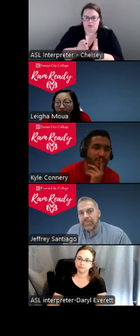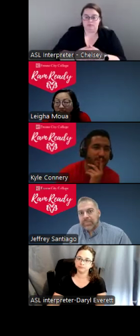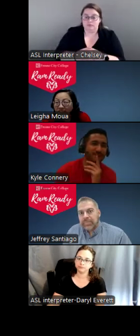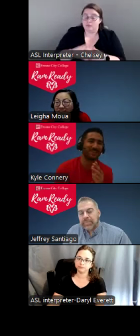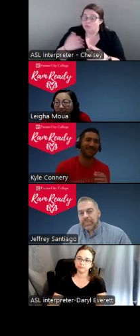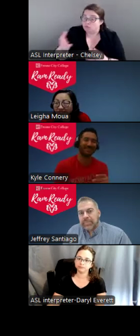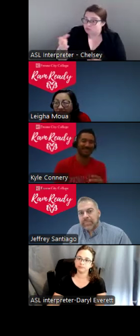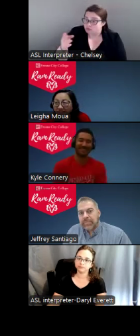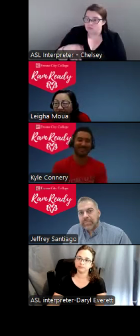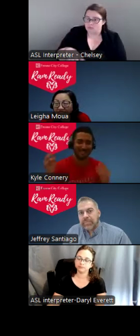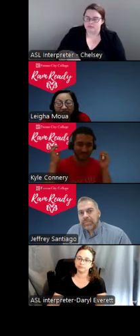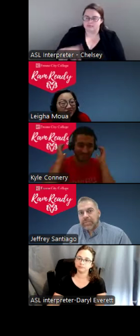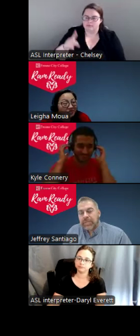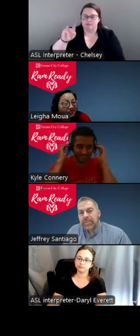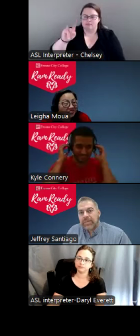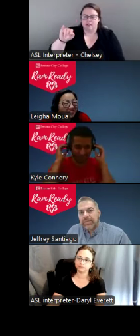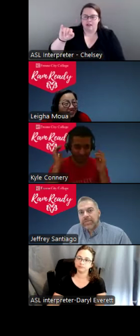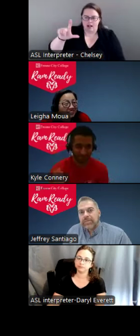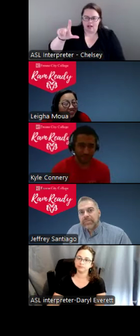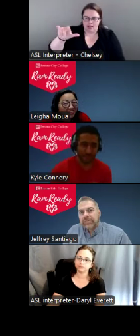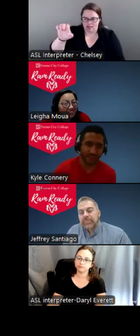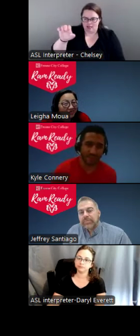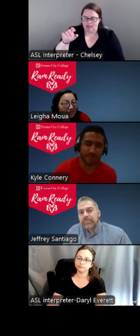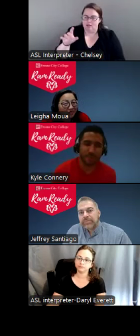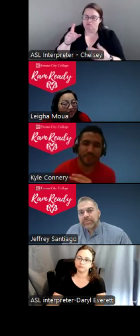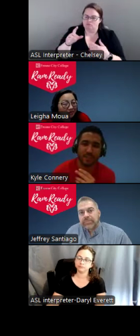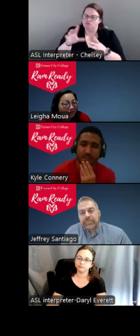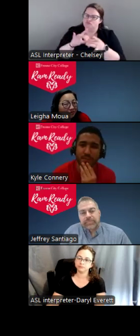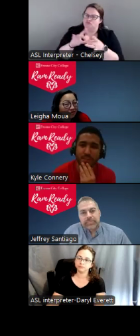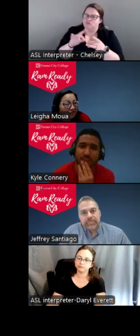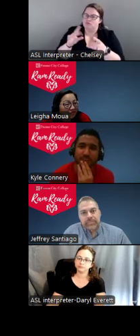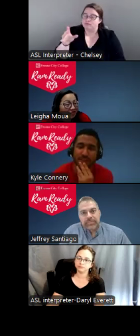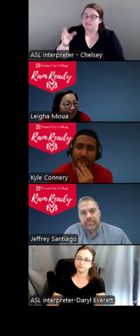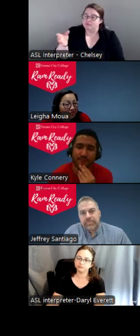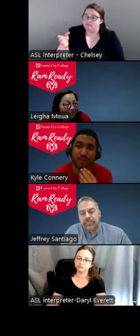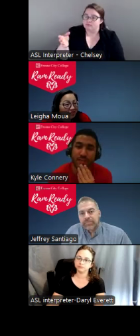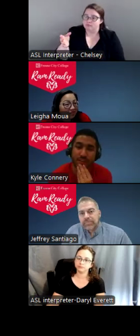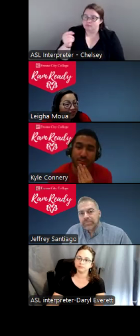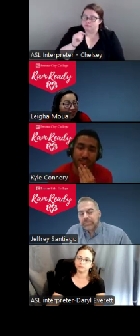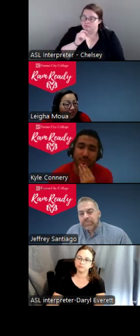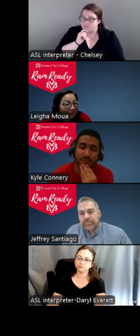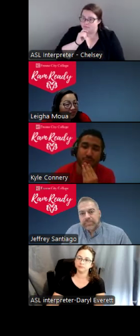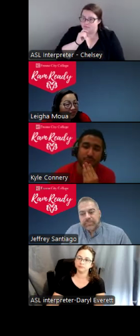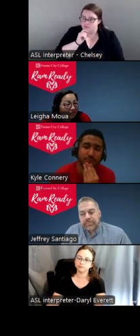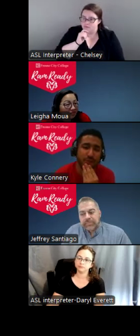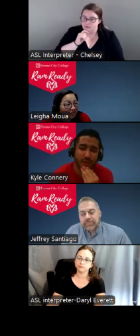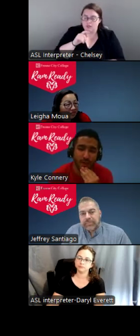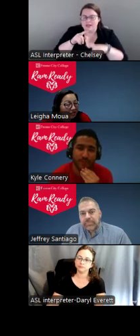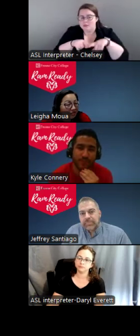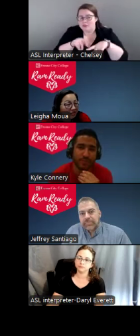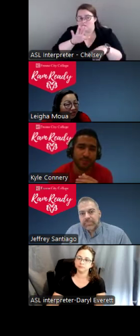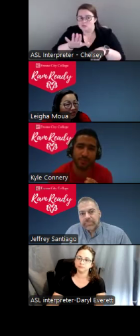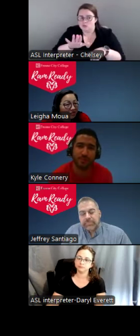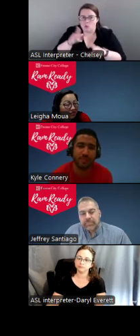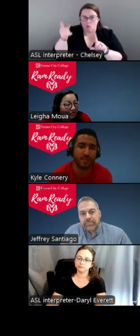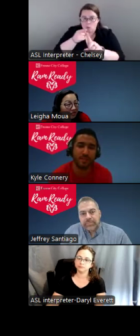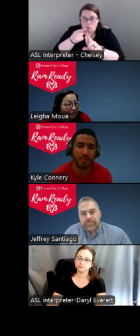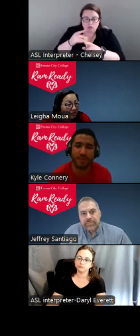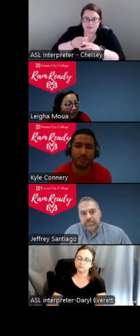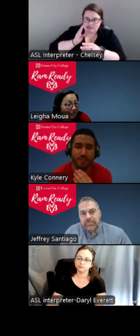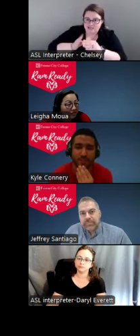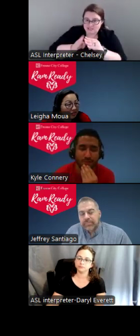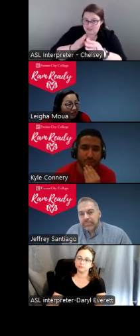Yeah. Oh, sorry, I'm just gonna add like a little something else. Depending on what kind of, like how fast you want to get through. So there may